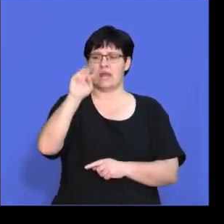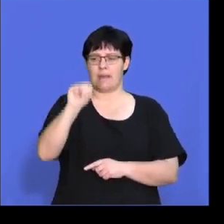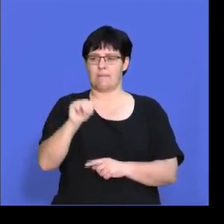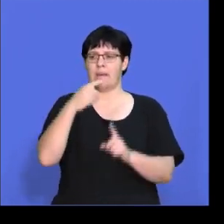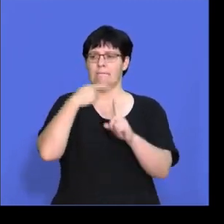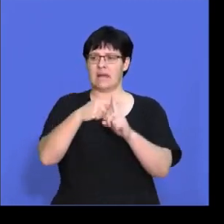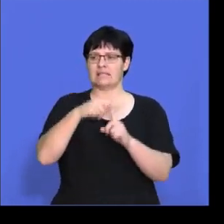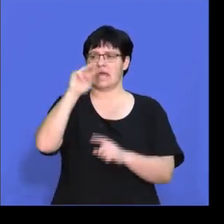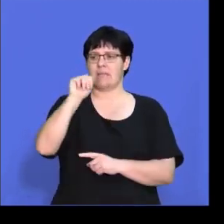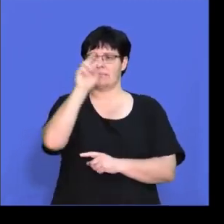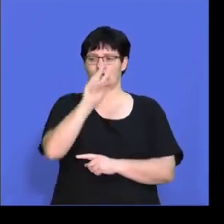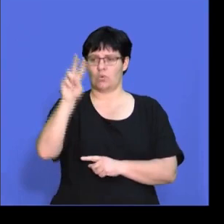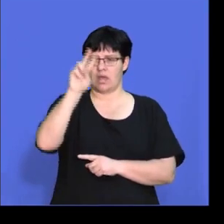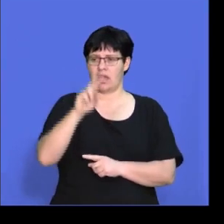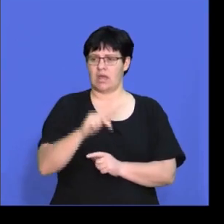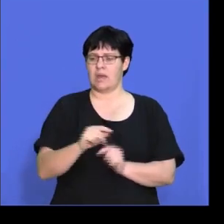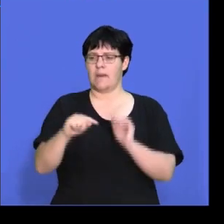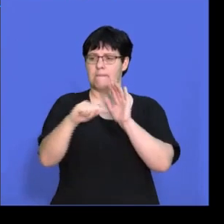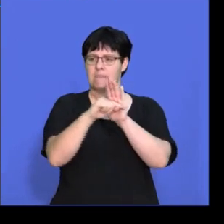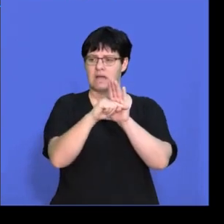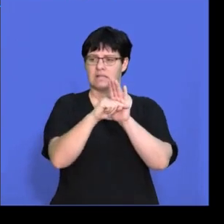m squared minus